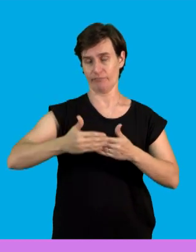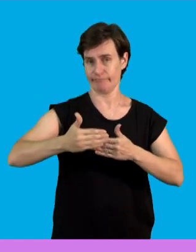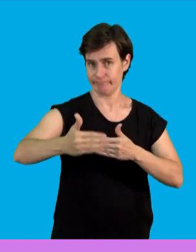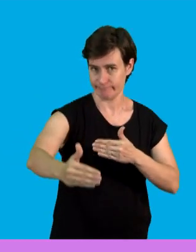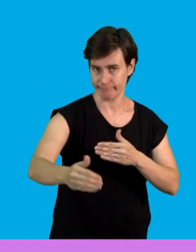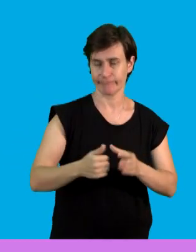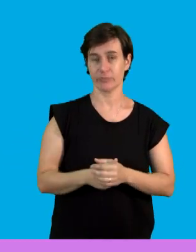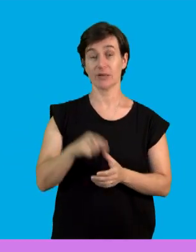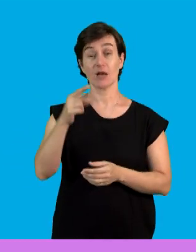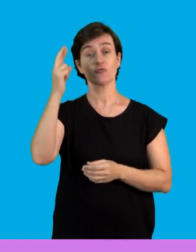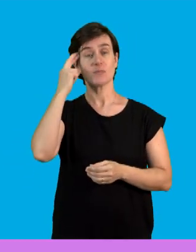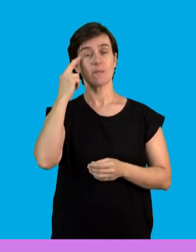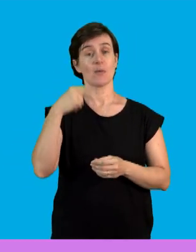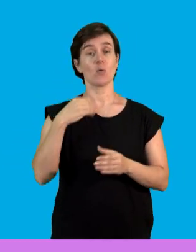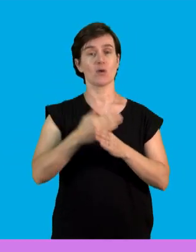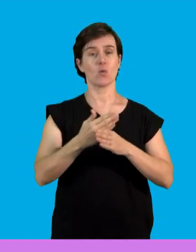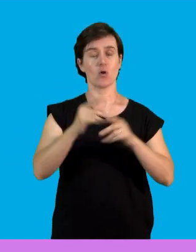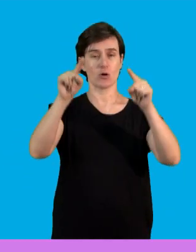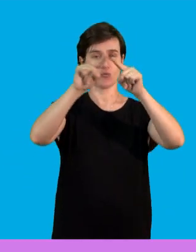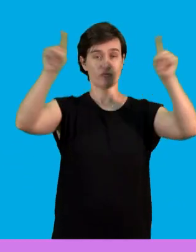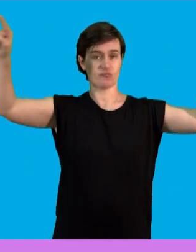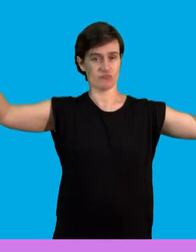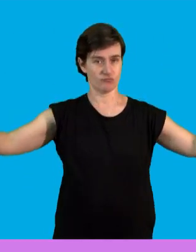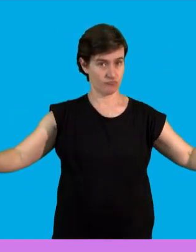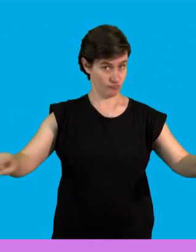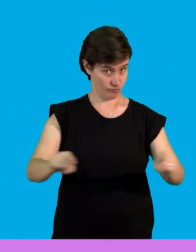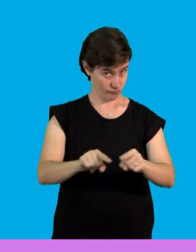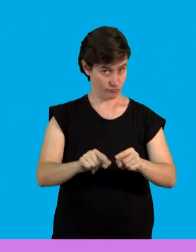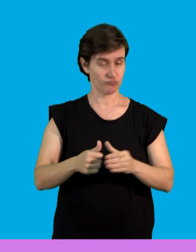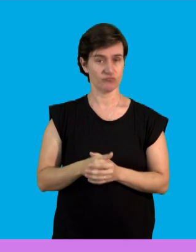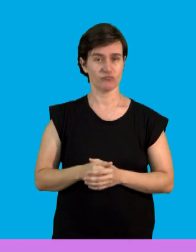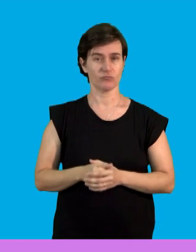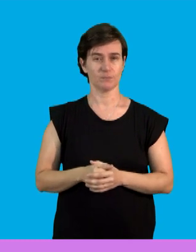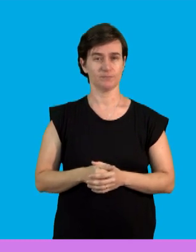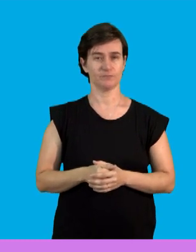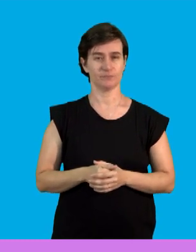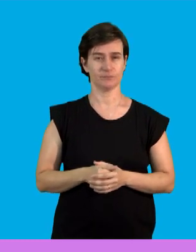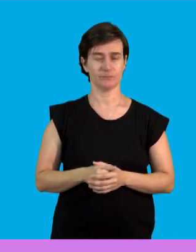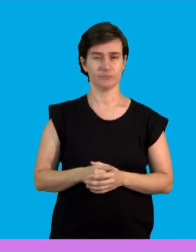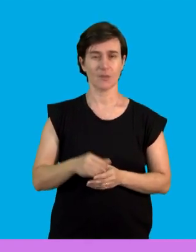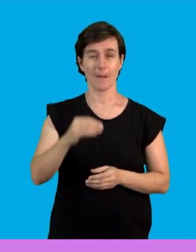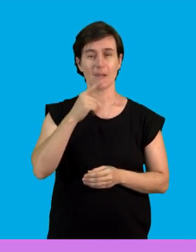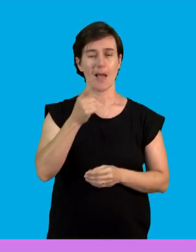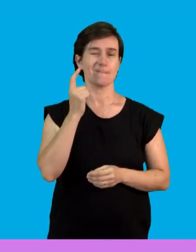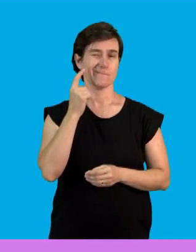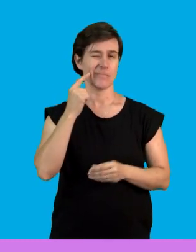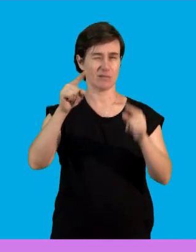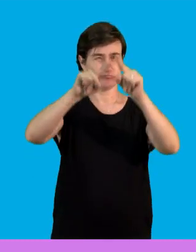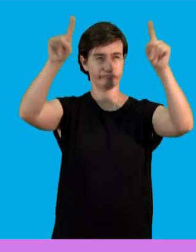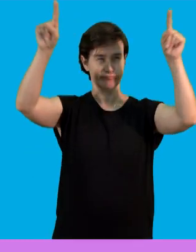1,650 millimeters long and 650 millimeters wide. Now guys, remember, because we're working